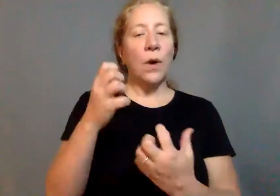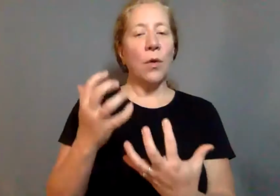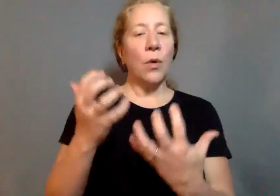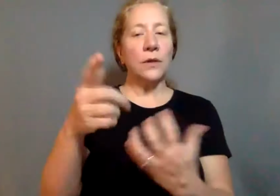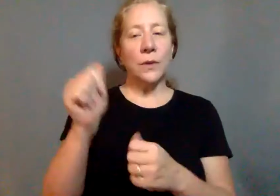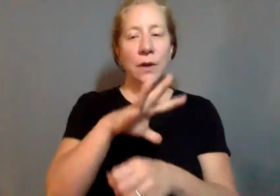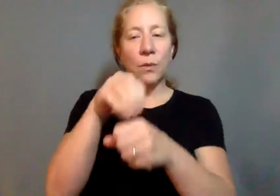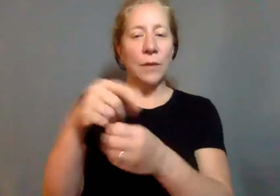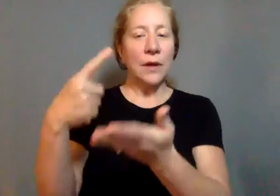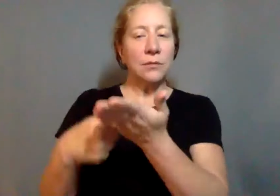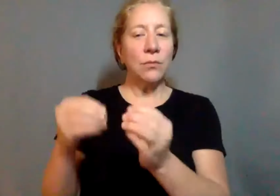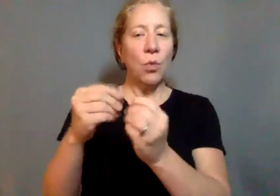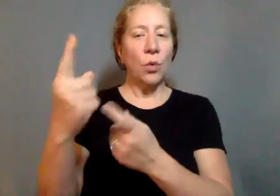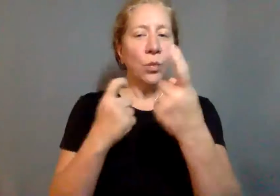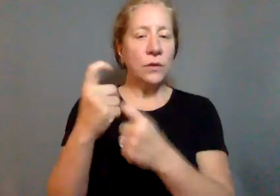include in the discussion.